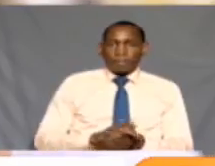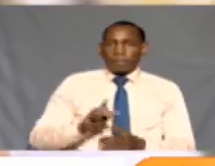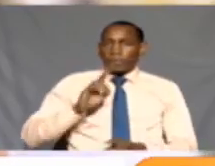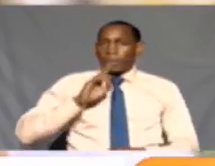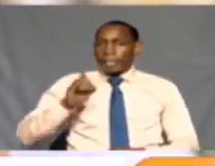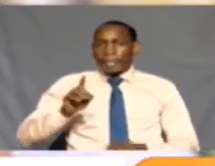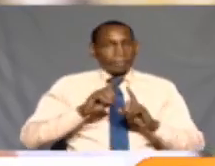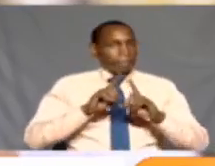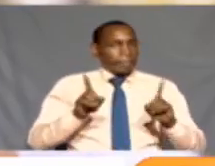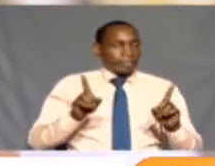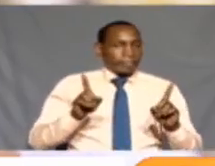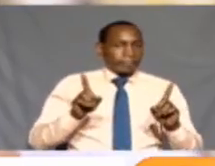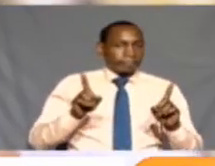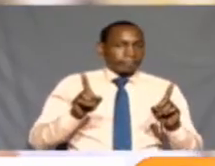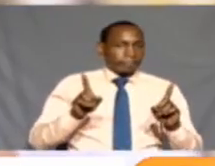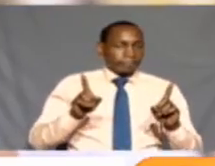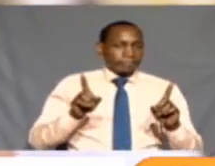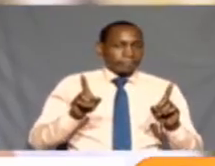now, but